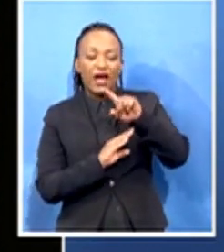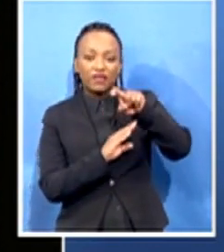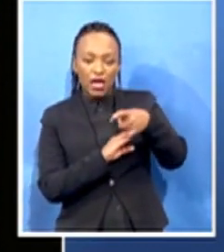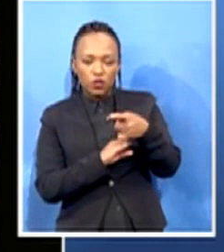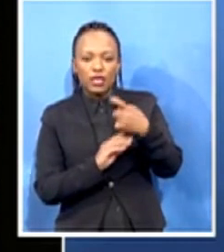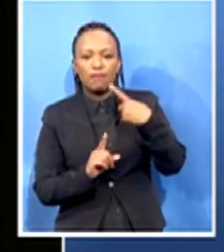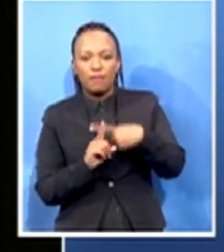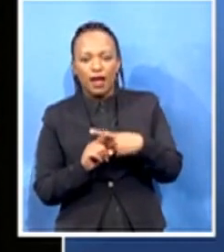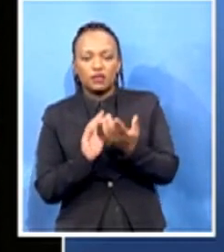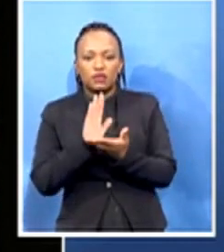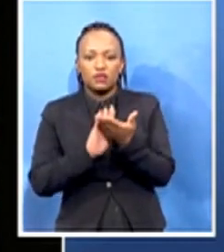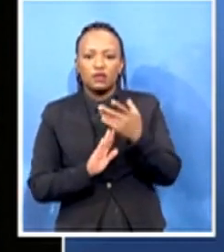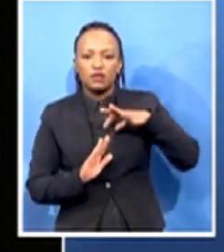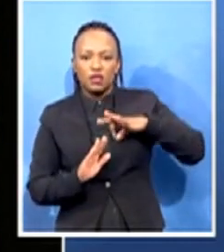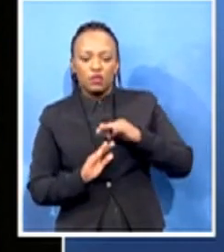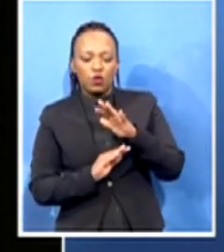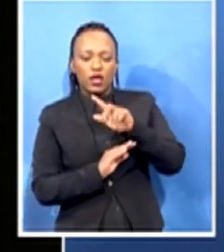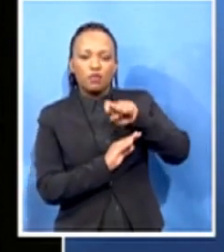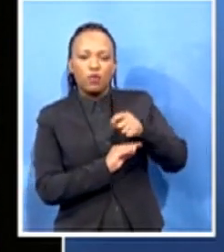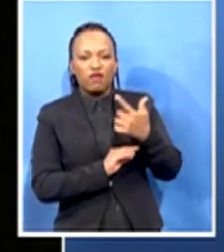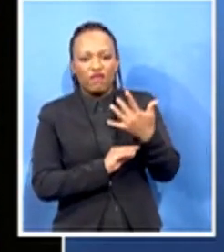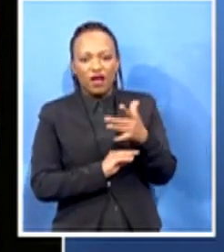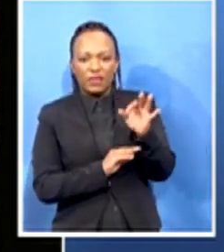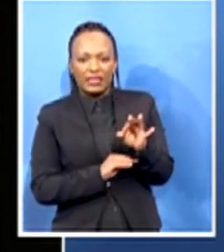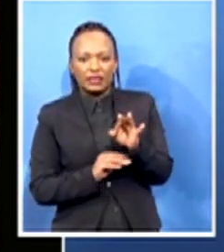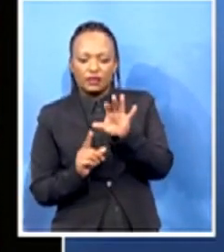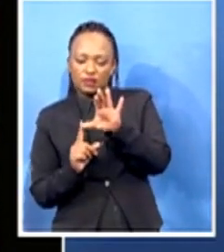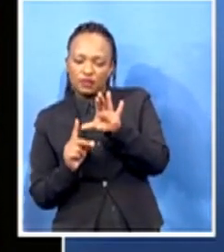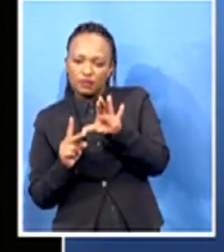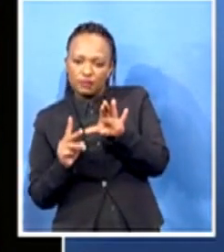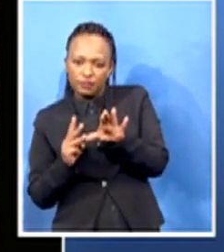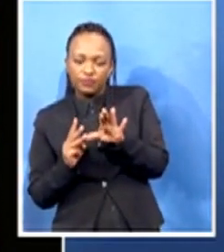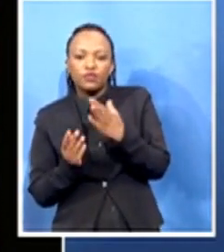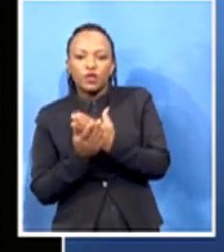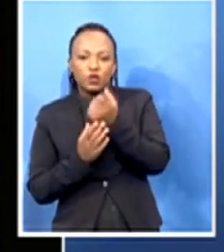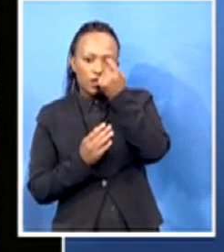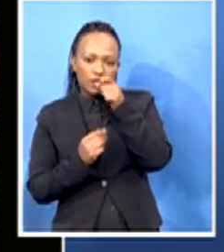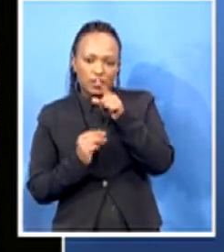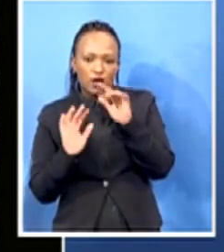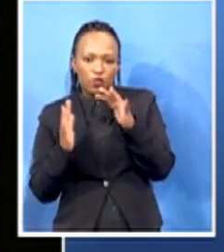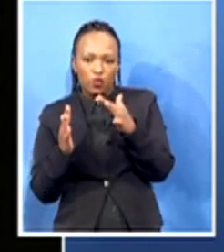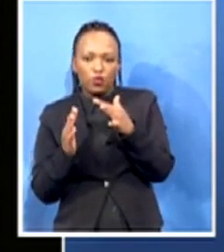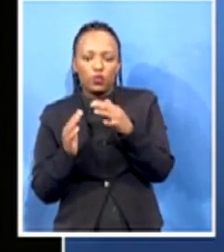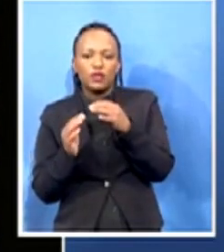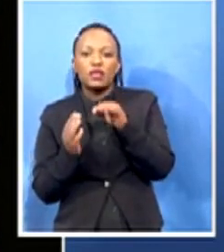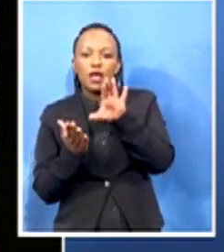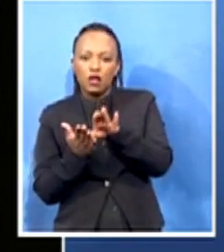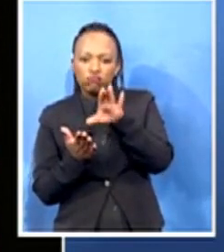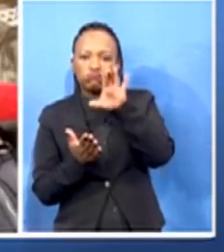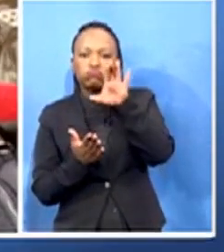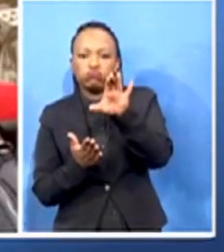two categories. So you can then understand that that ex gratia to us is also a percentage.